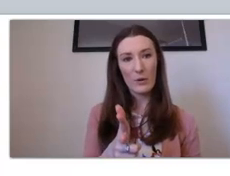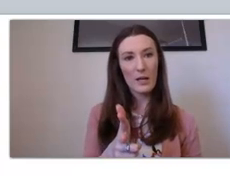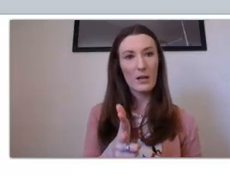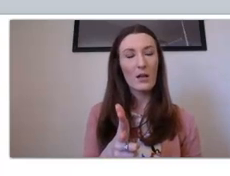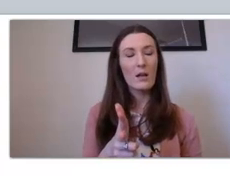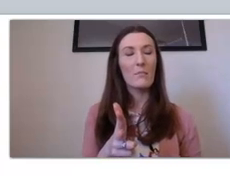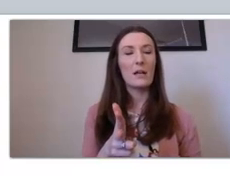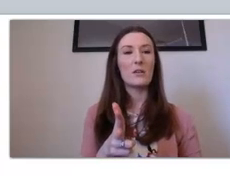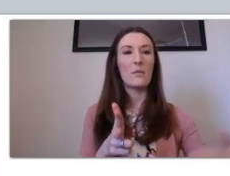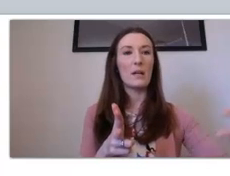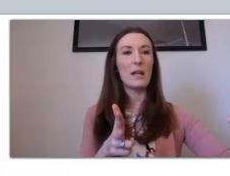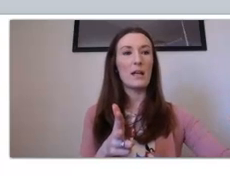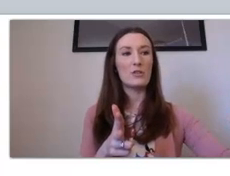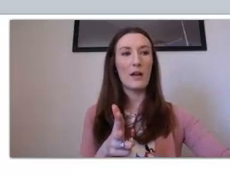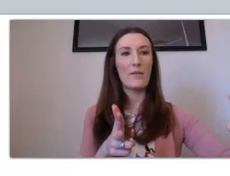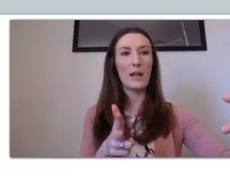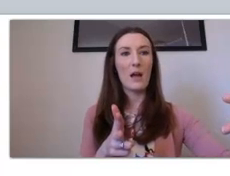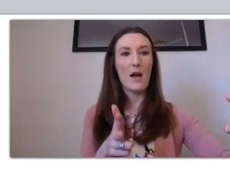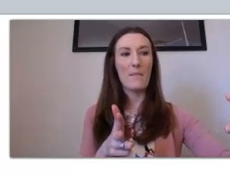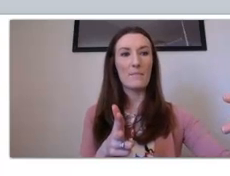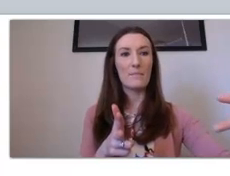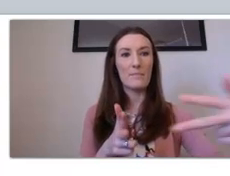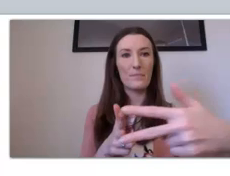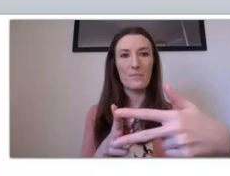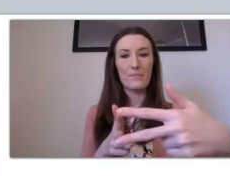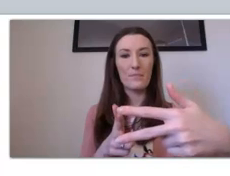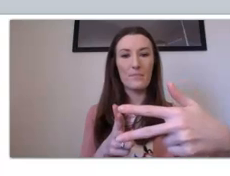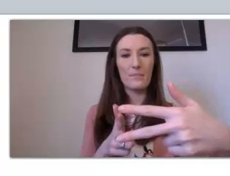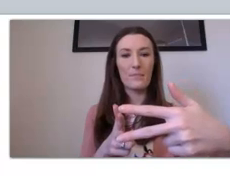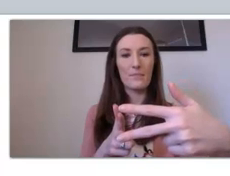driving forward. My dominant is driving